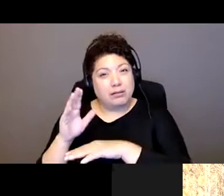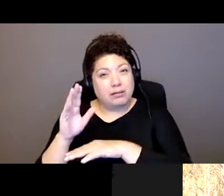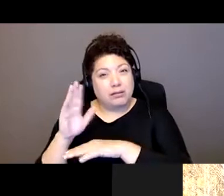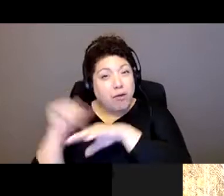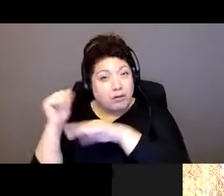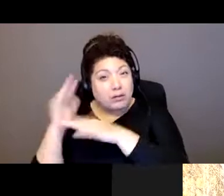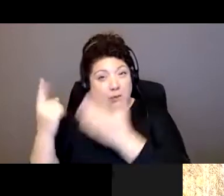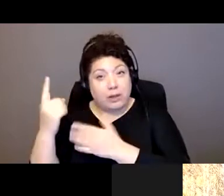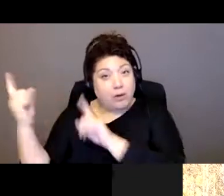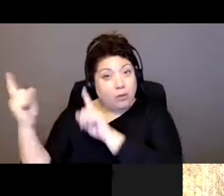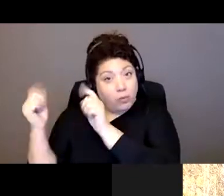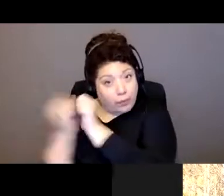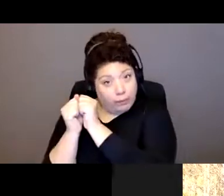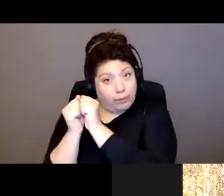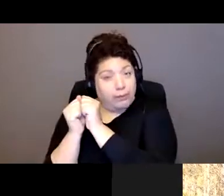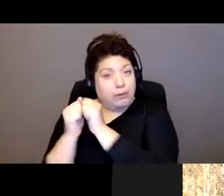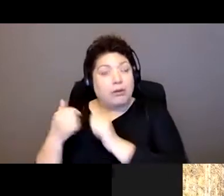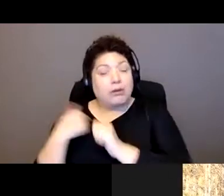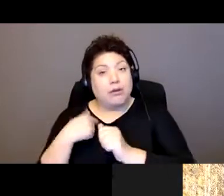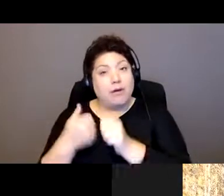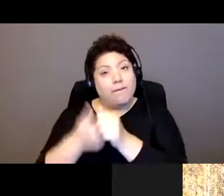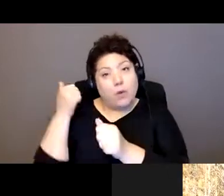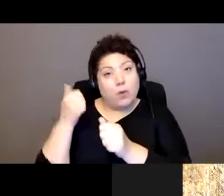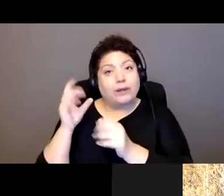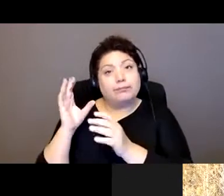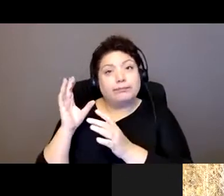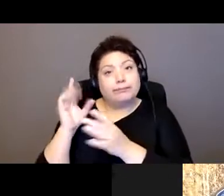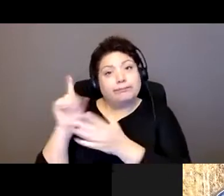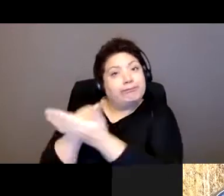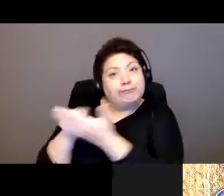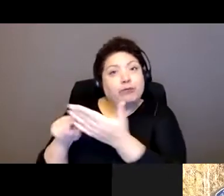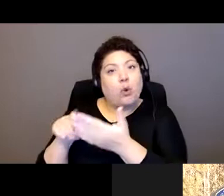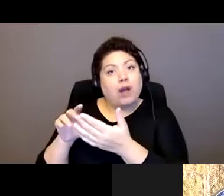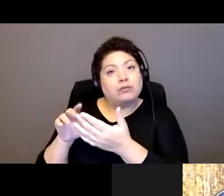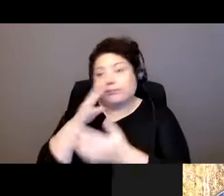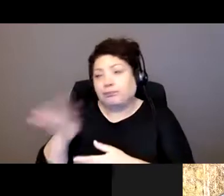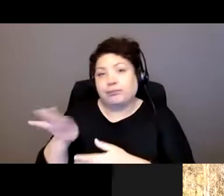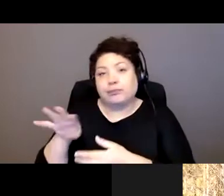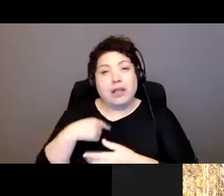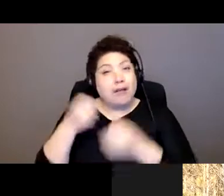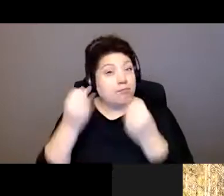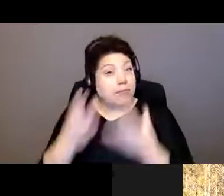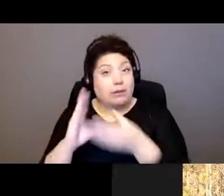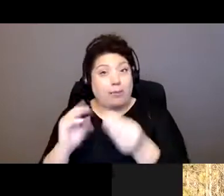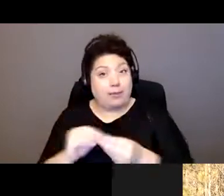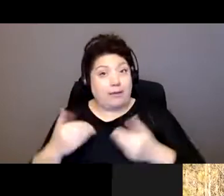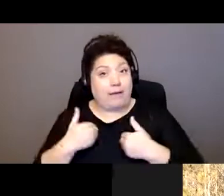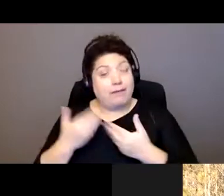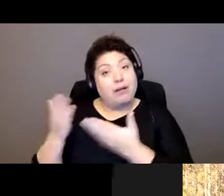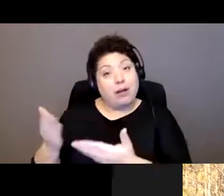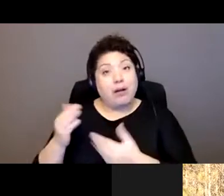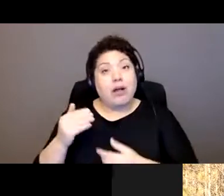avoid mistreatment. You know, I have so many beautiful comments from the audience, and I'm going to invite my colleague,